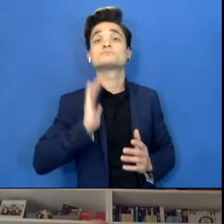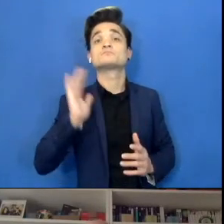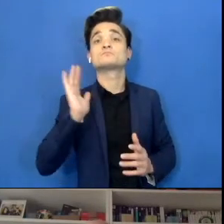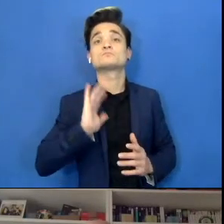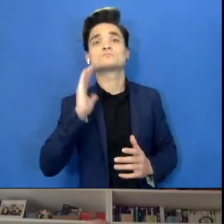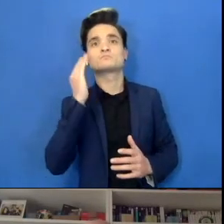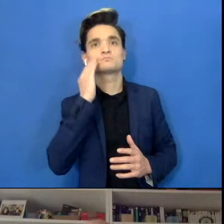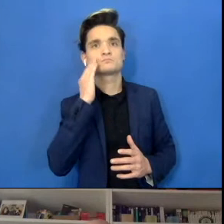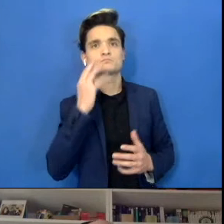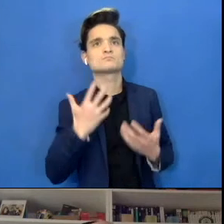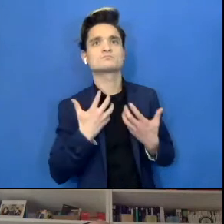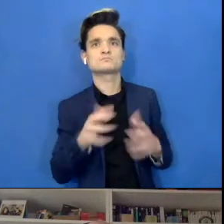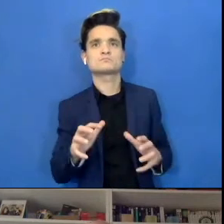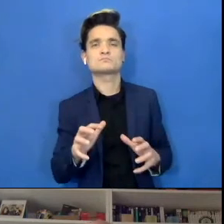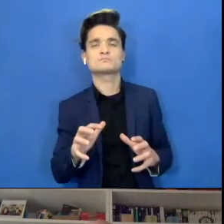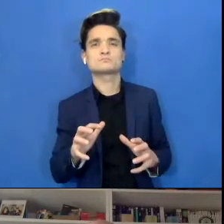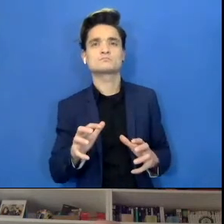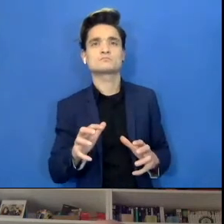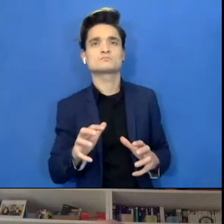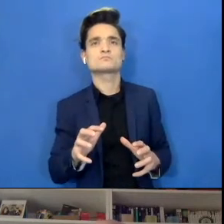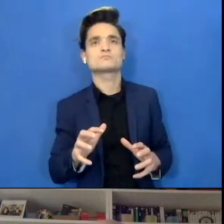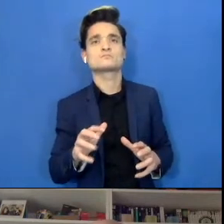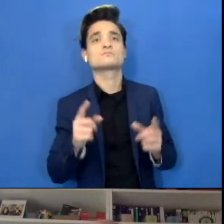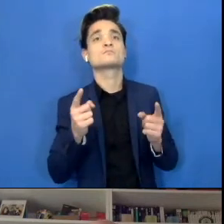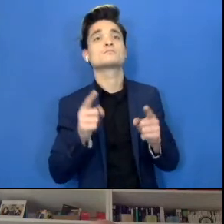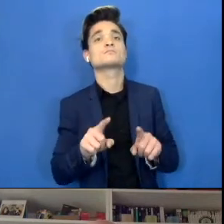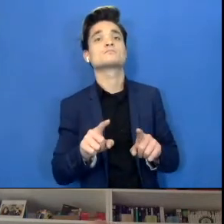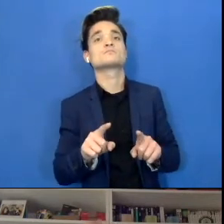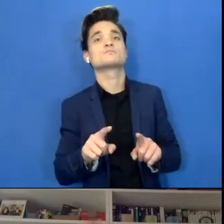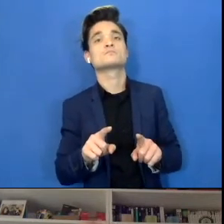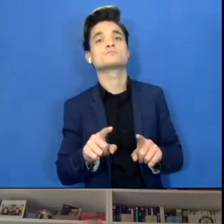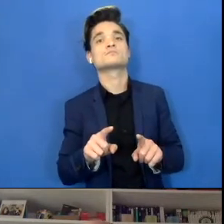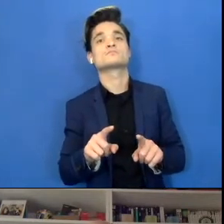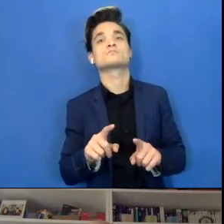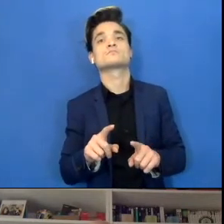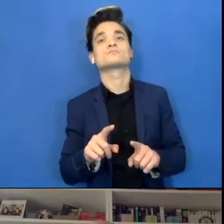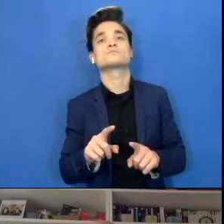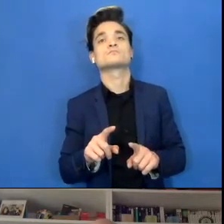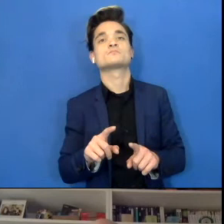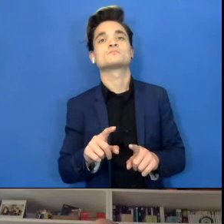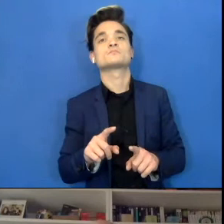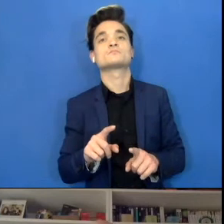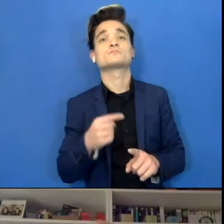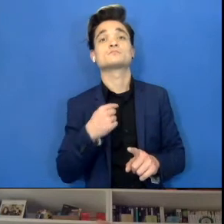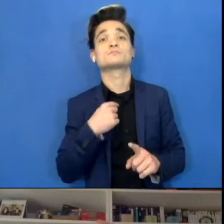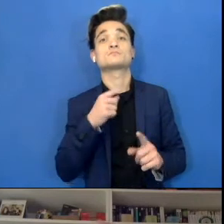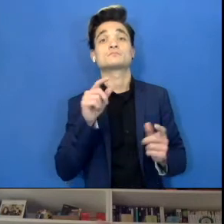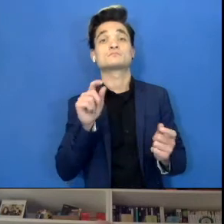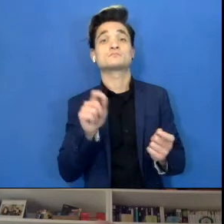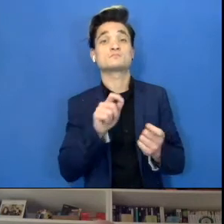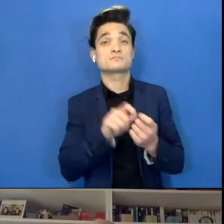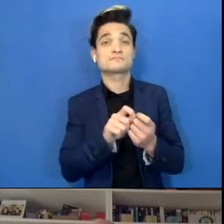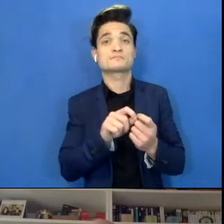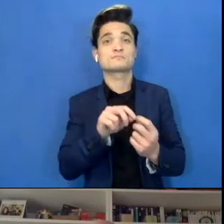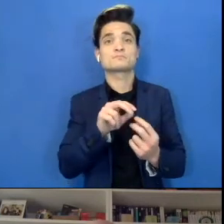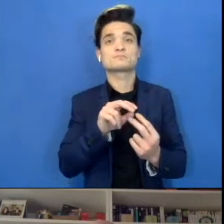it, and maybe only those two and those two, so specific pairings where people felt uncomfortable, but it's